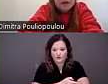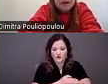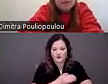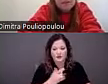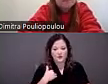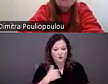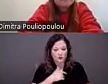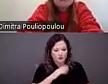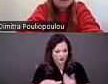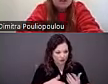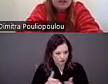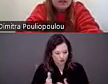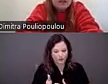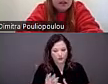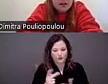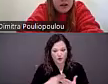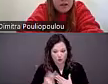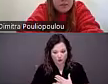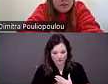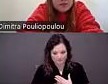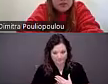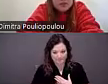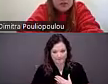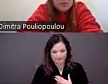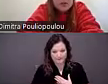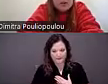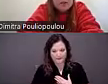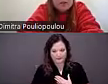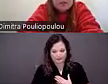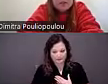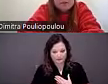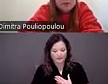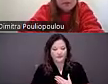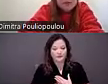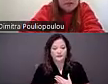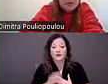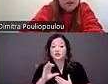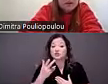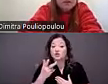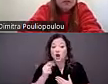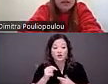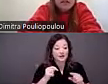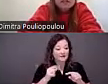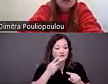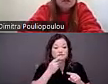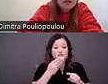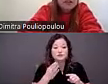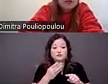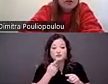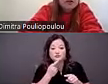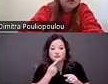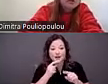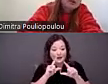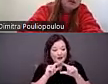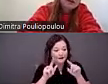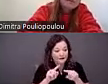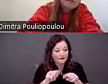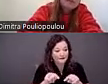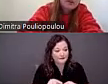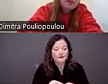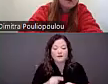program. It's a chart where there is blue and red color, and red